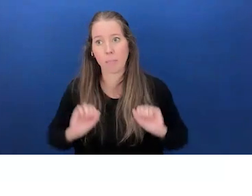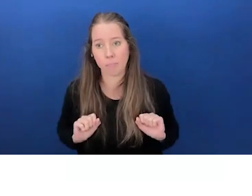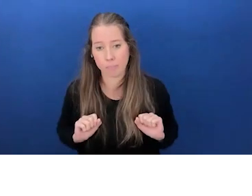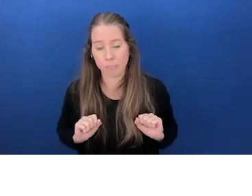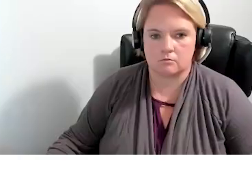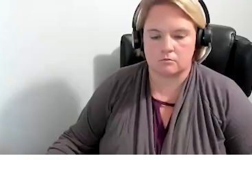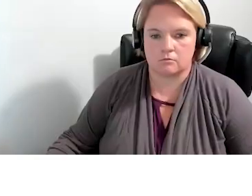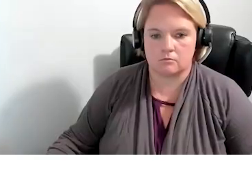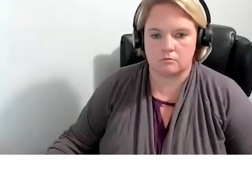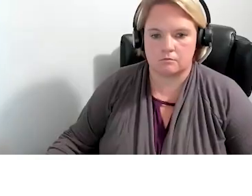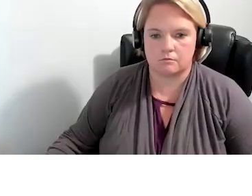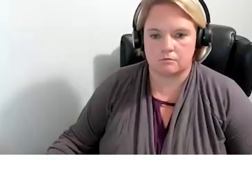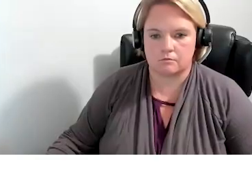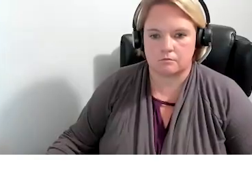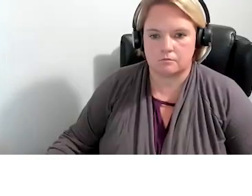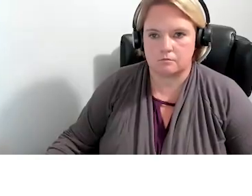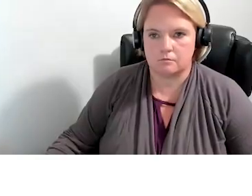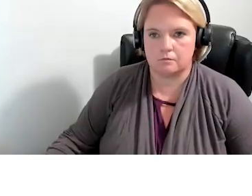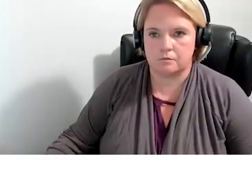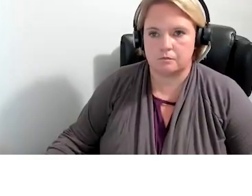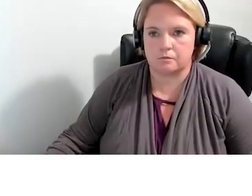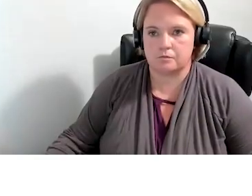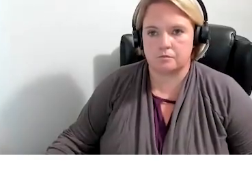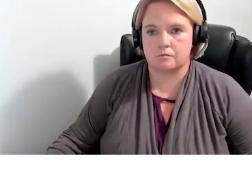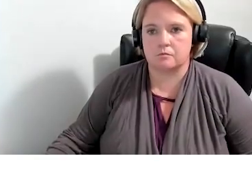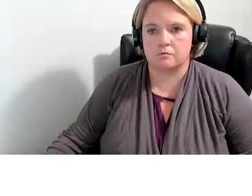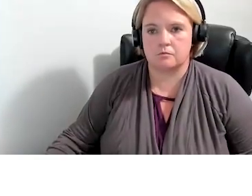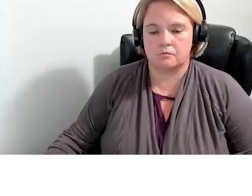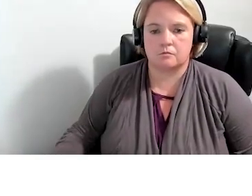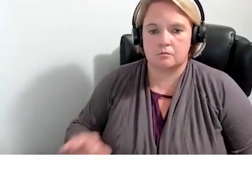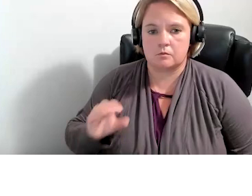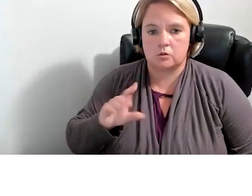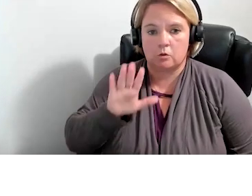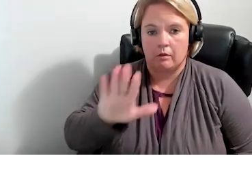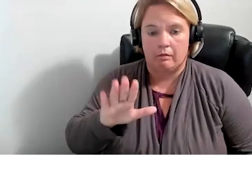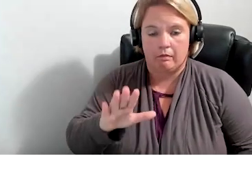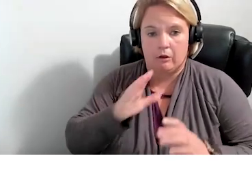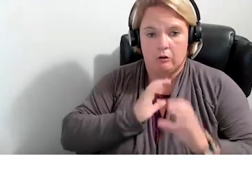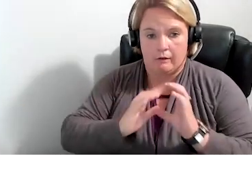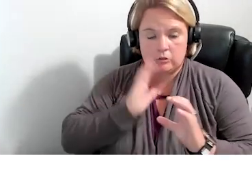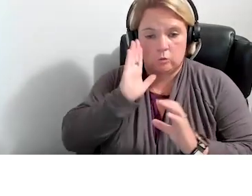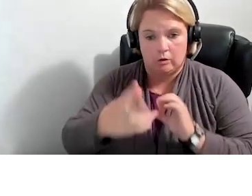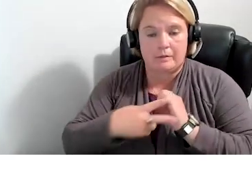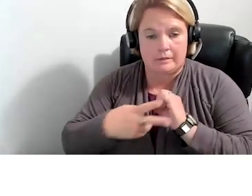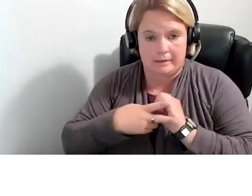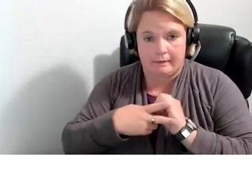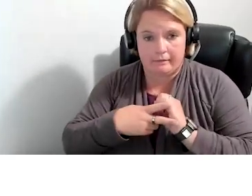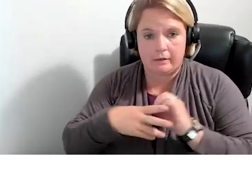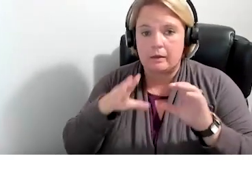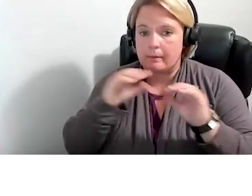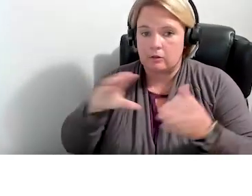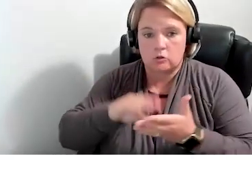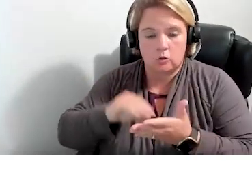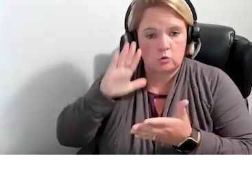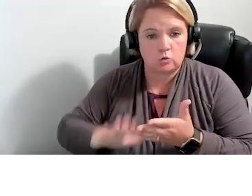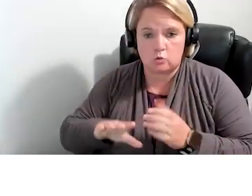they're about to do in the chatbot in their conversation will be saved. but there is no student data